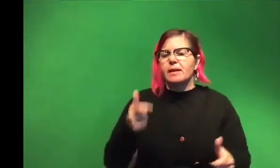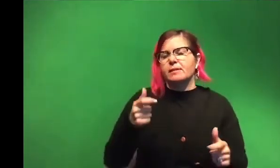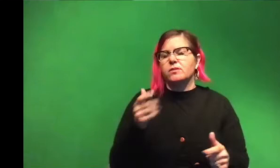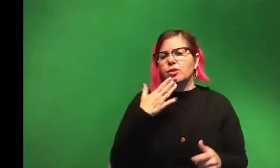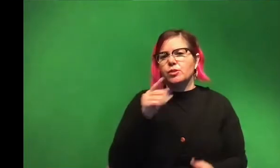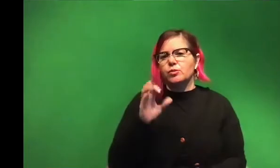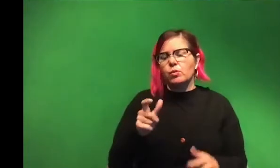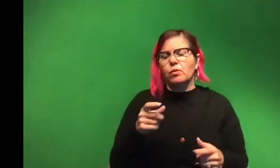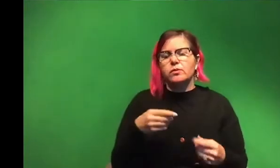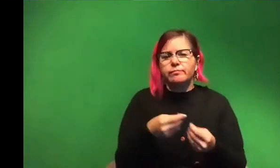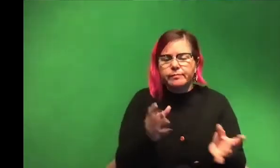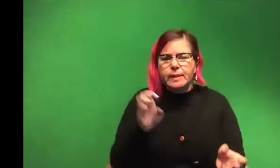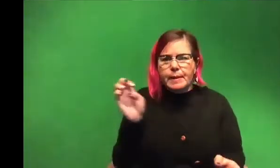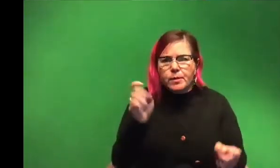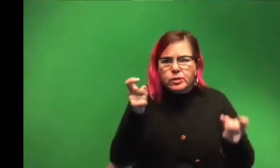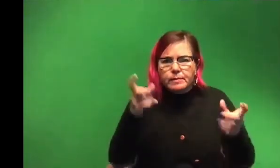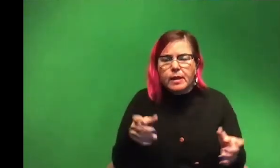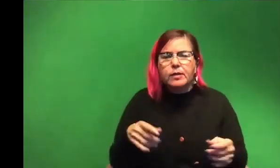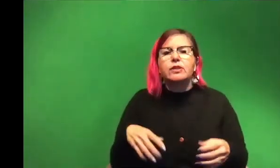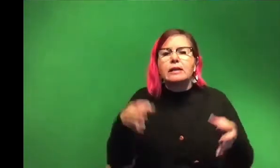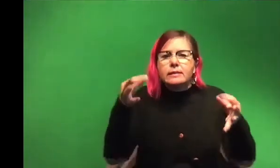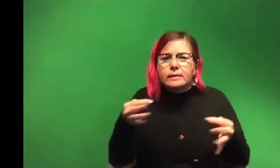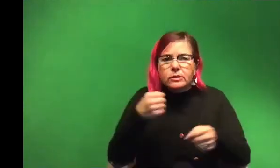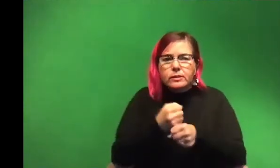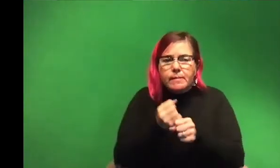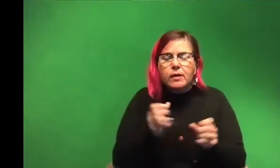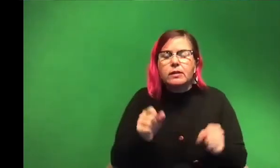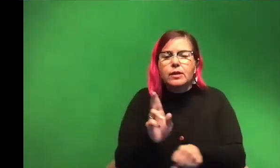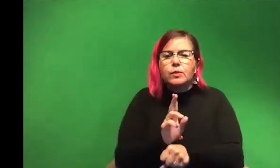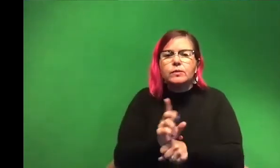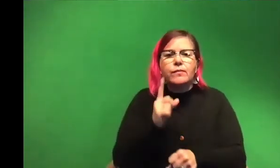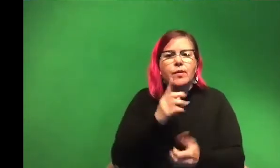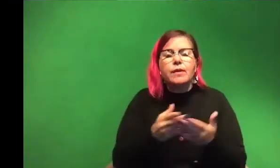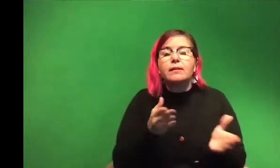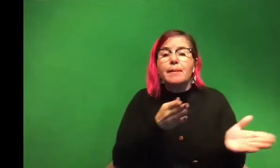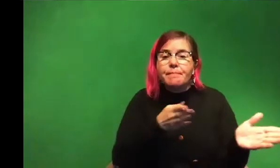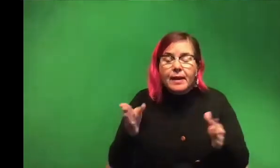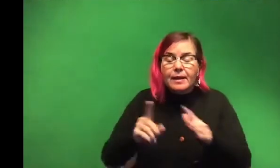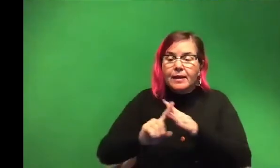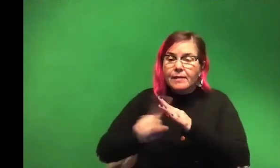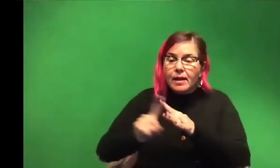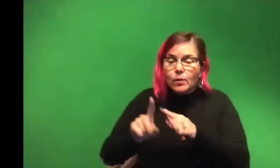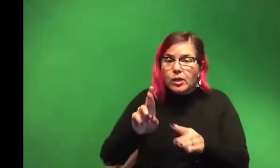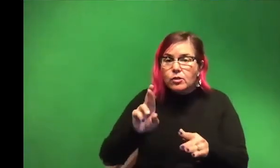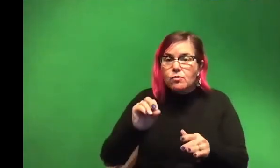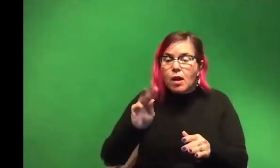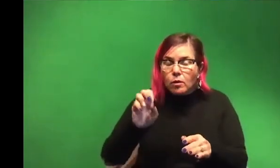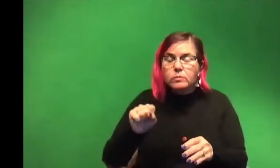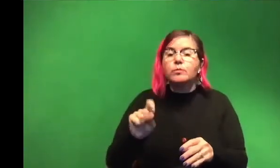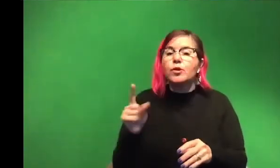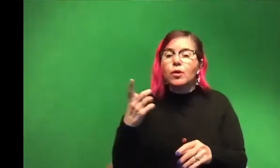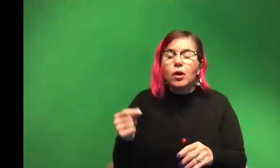to emergency managers and to decision makers who can use that for stuff like planning evacuation routes or highlighting